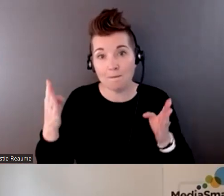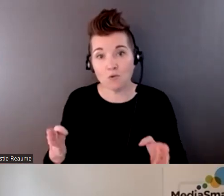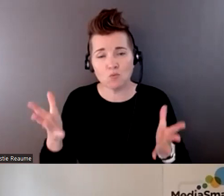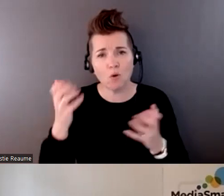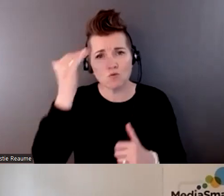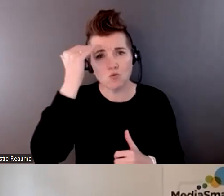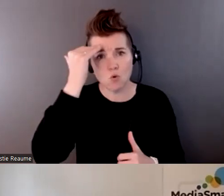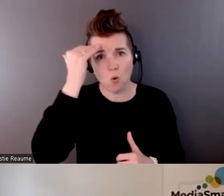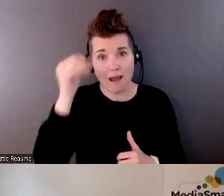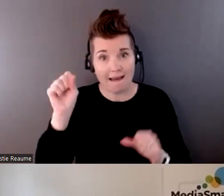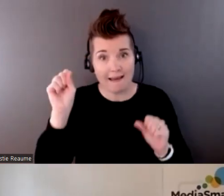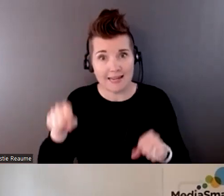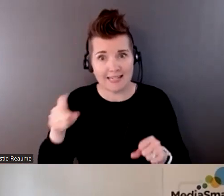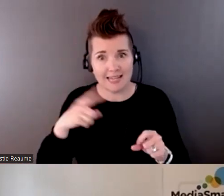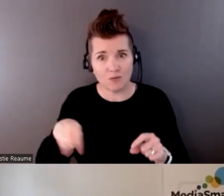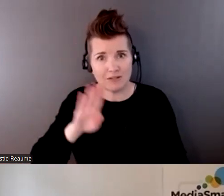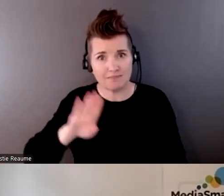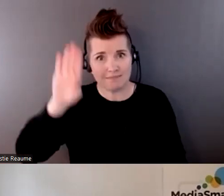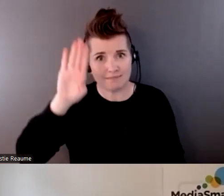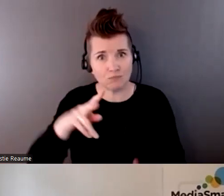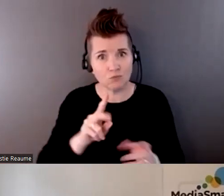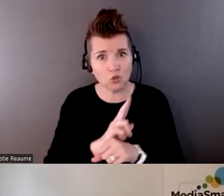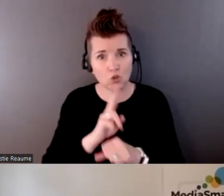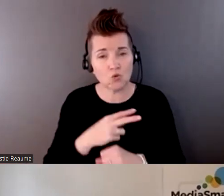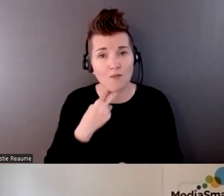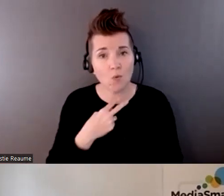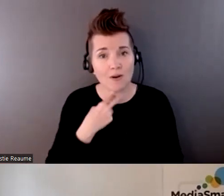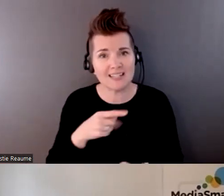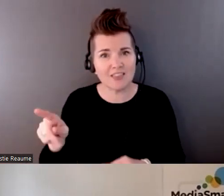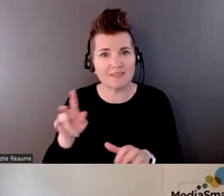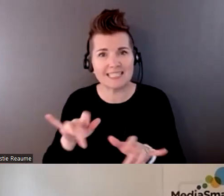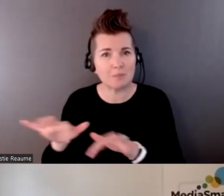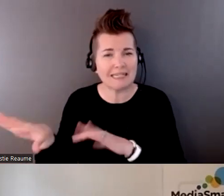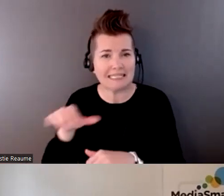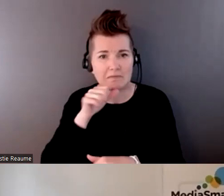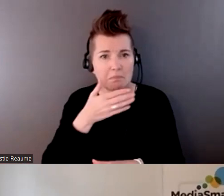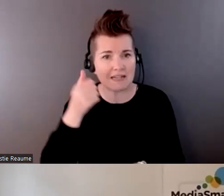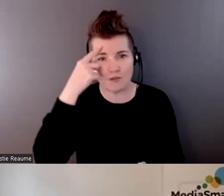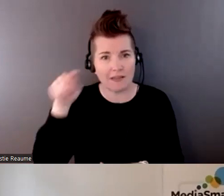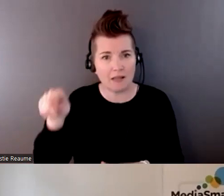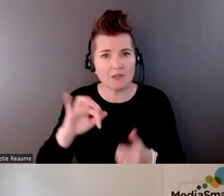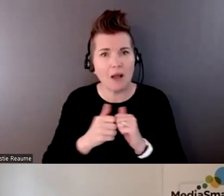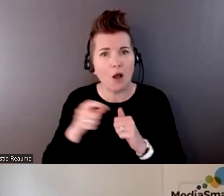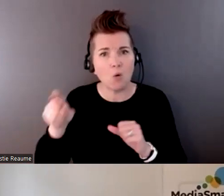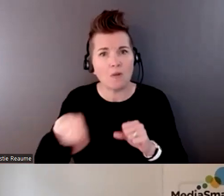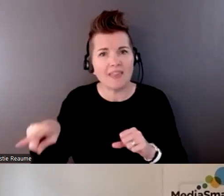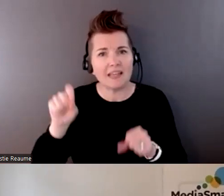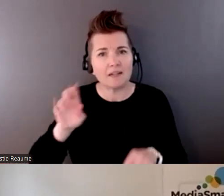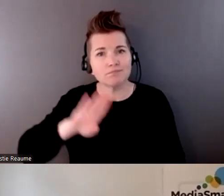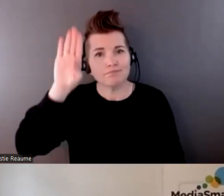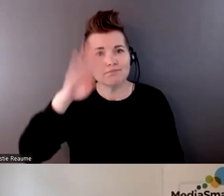an attendee to ask a question out loud because they typing is not not their Forte